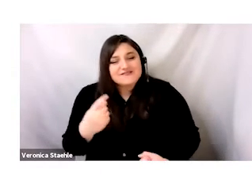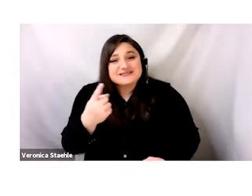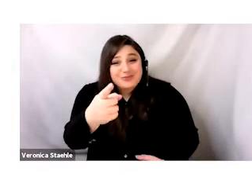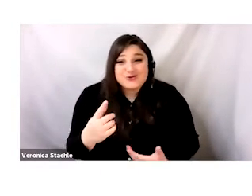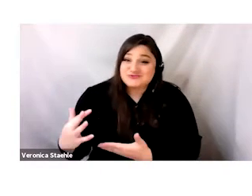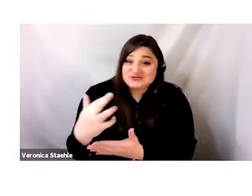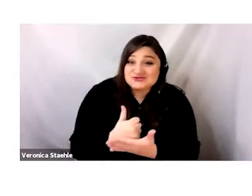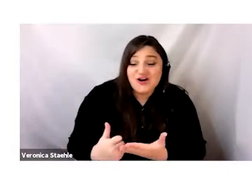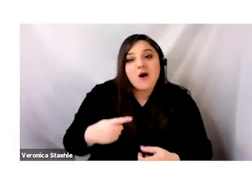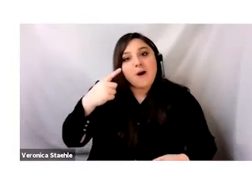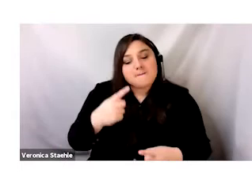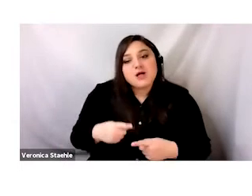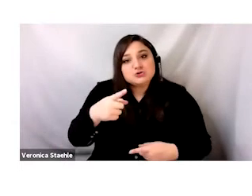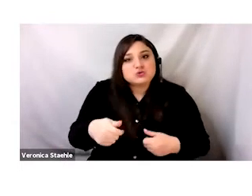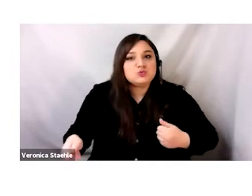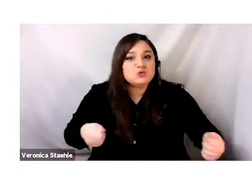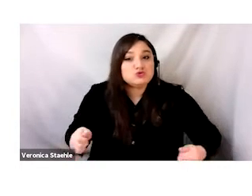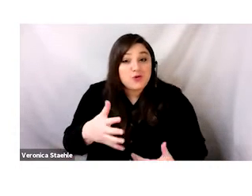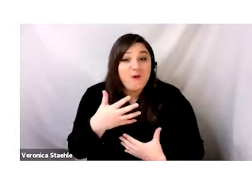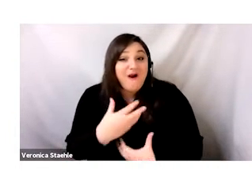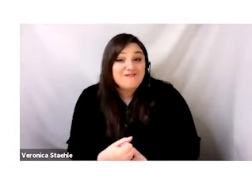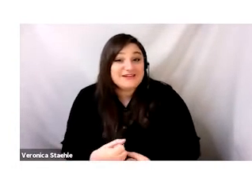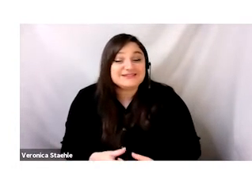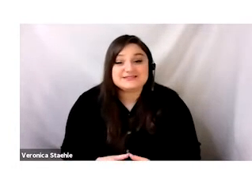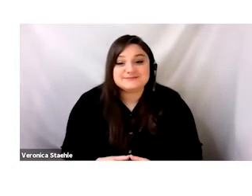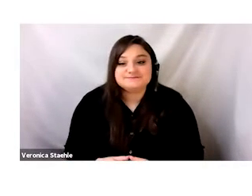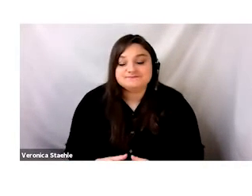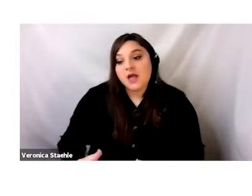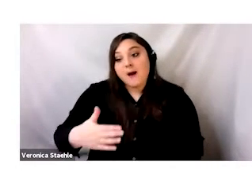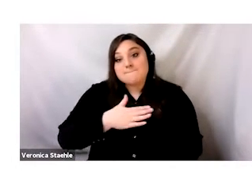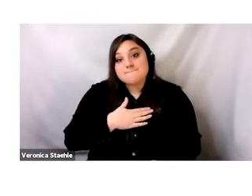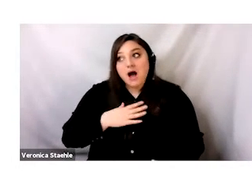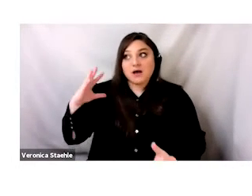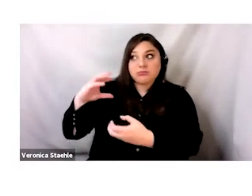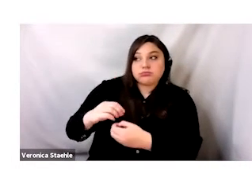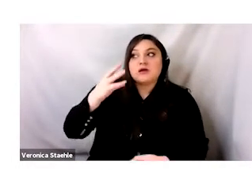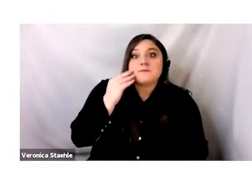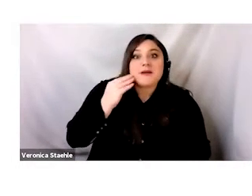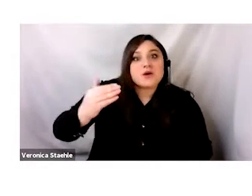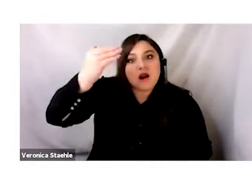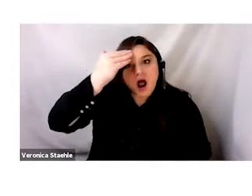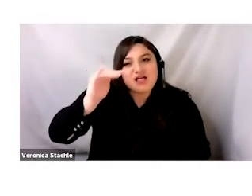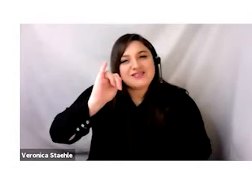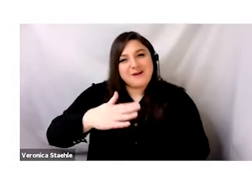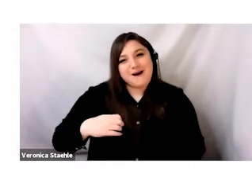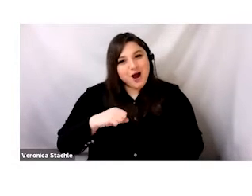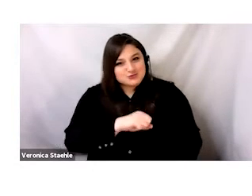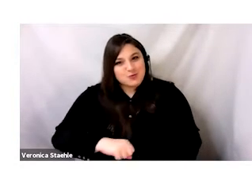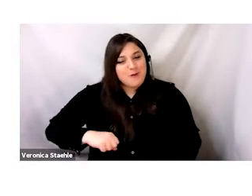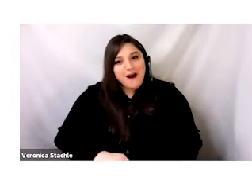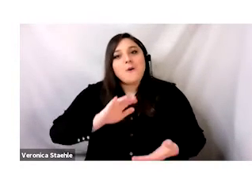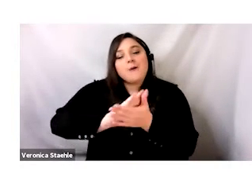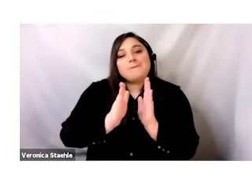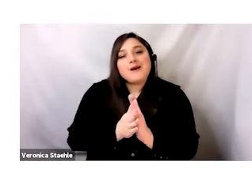you control. My living knowledge is my superpower. My armor is built through the lens